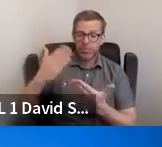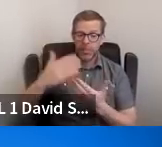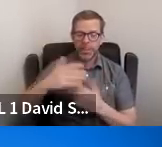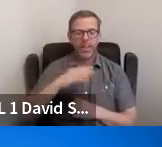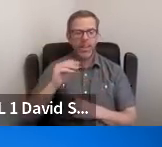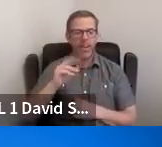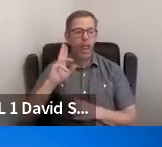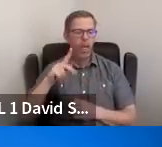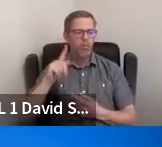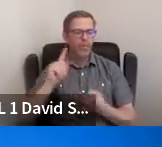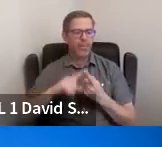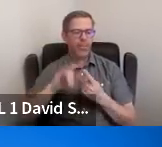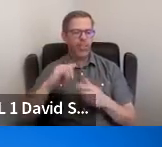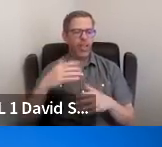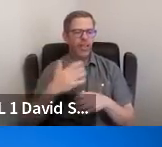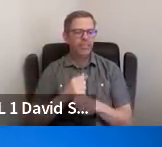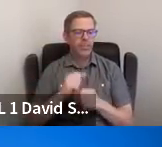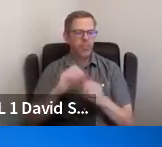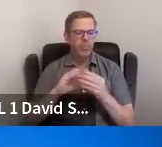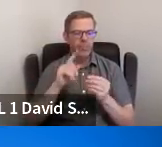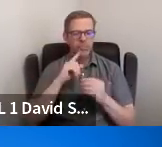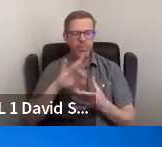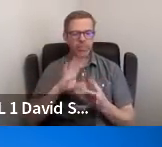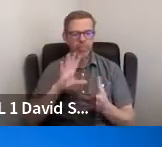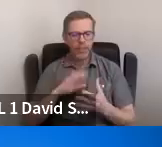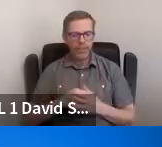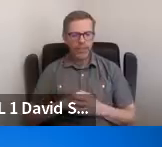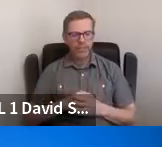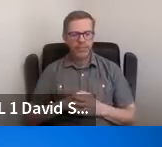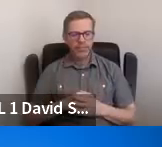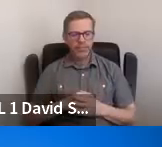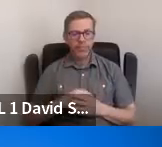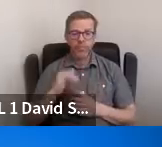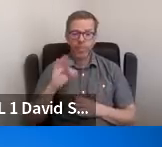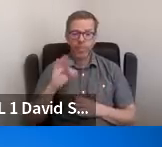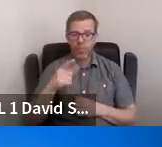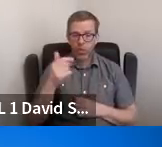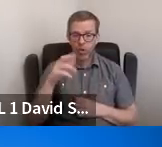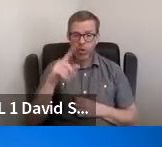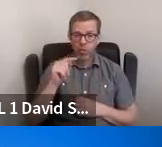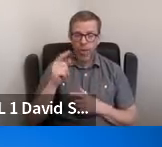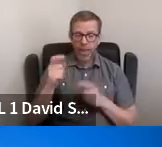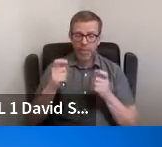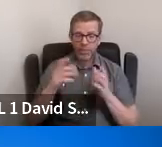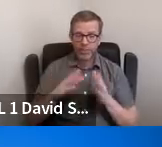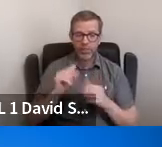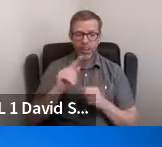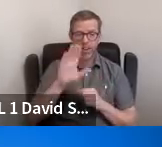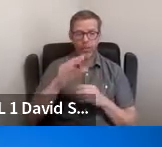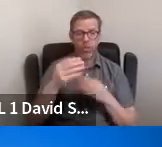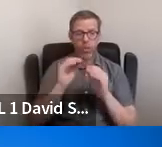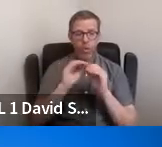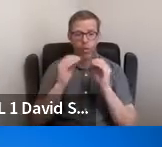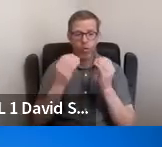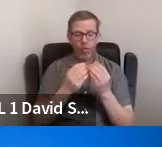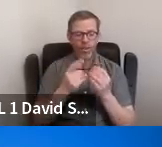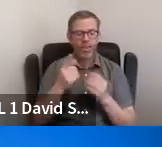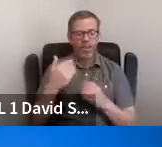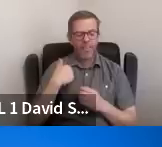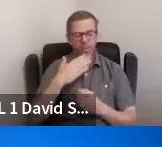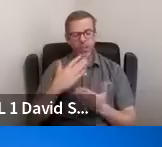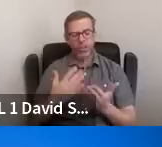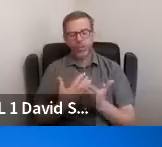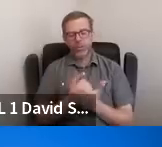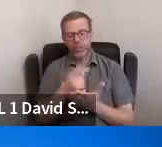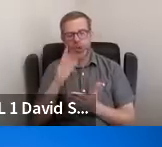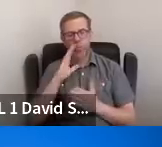up until the summary statement is released. If you're a grants administrator at your organization, then there's a good chance that